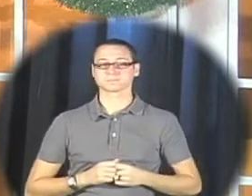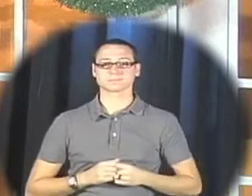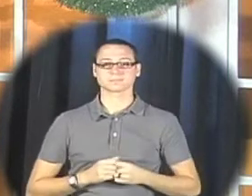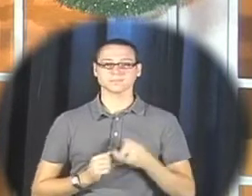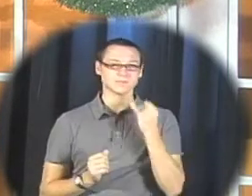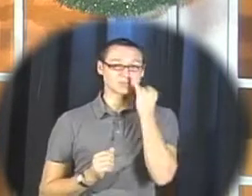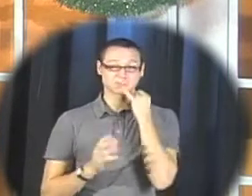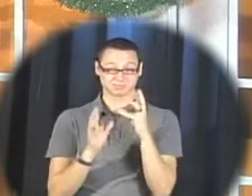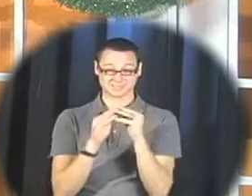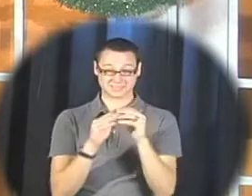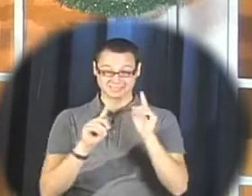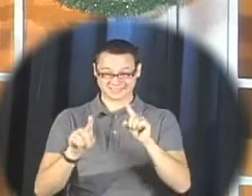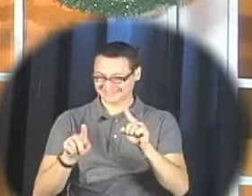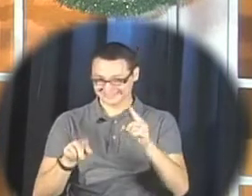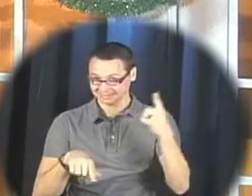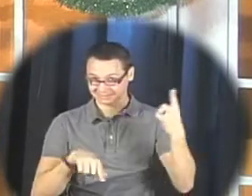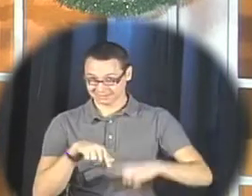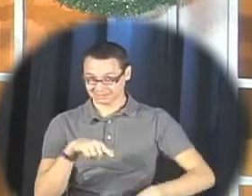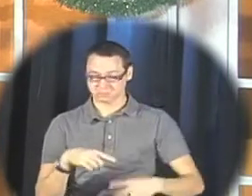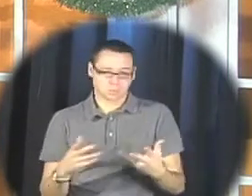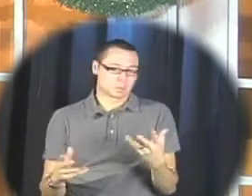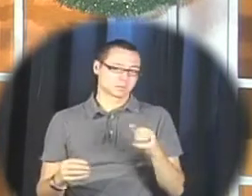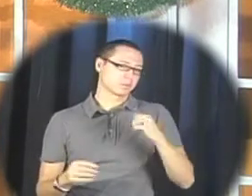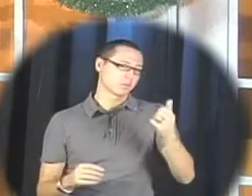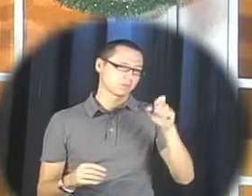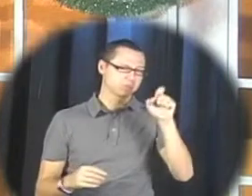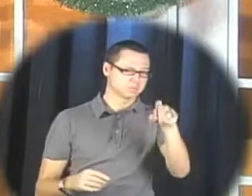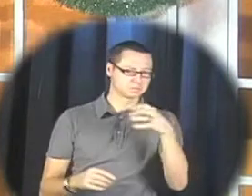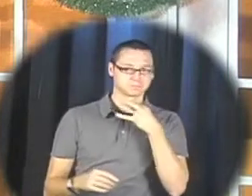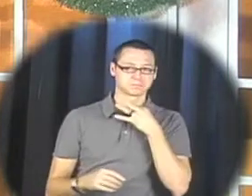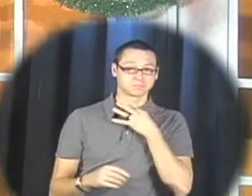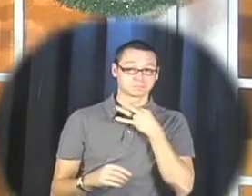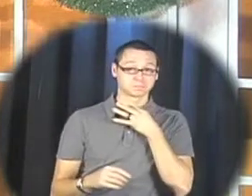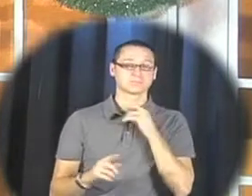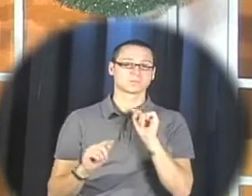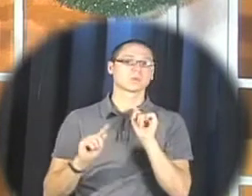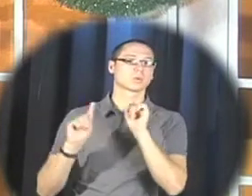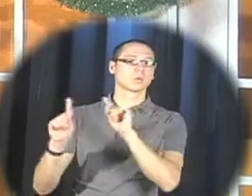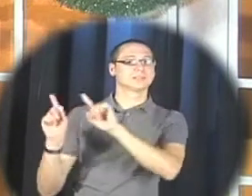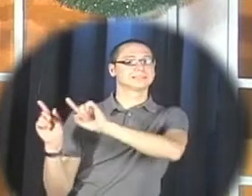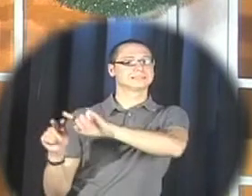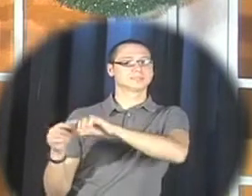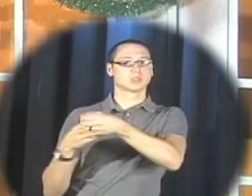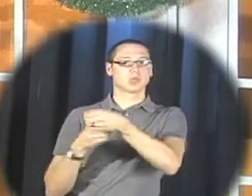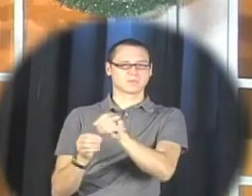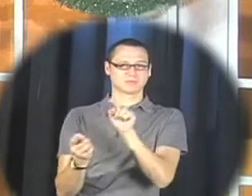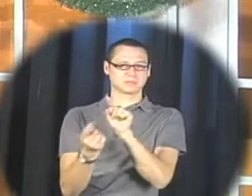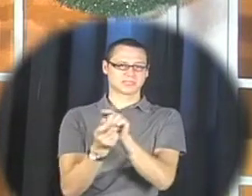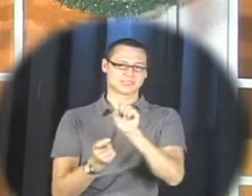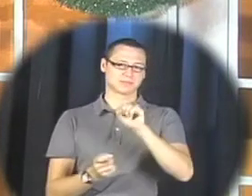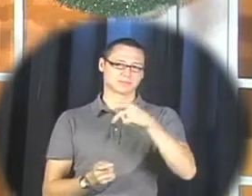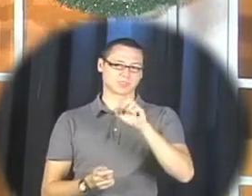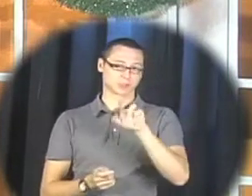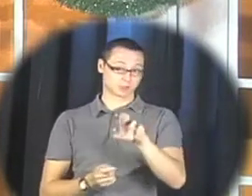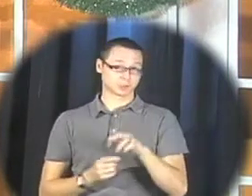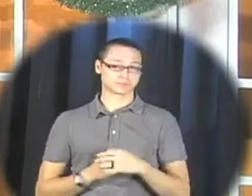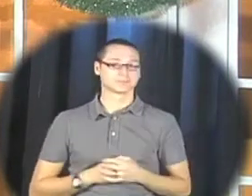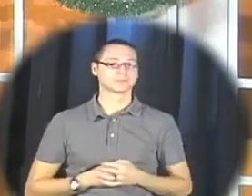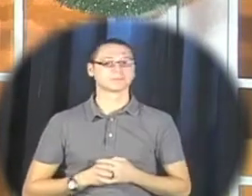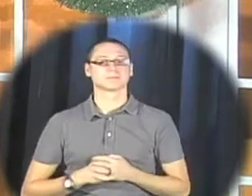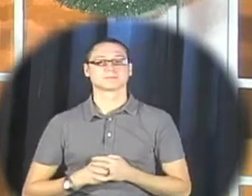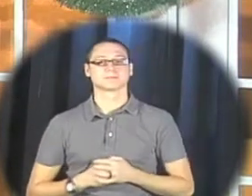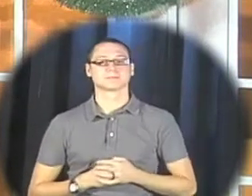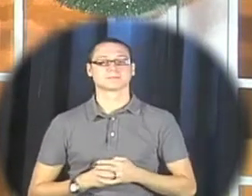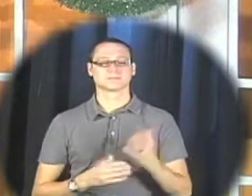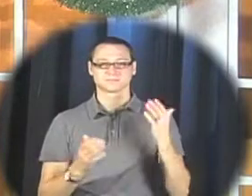cannot make the meeting, or if you have any other questions or concerns, please stop by the attendance office to see Mitch Spear. Stop in the